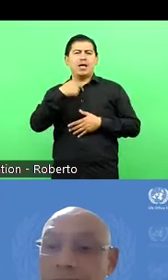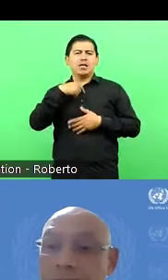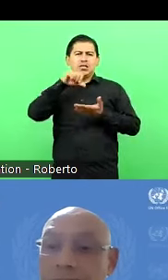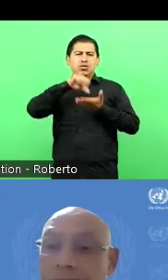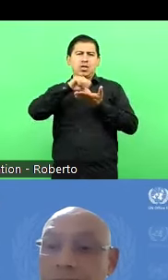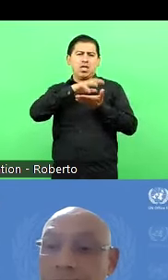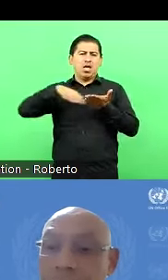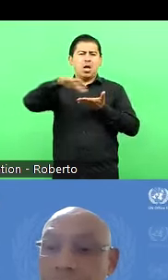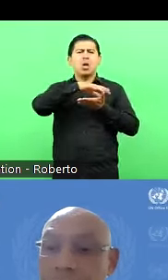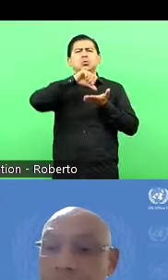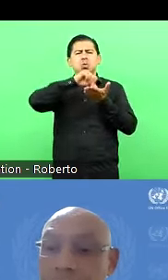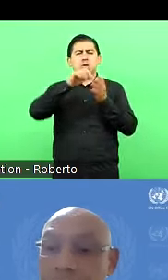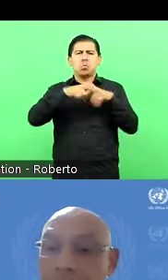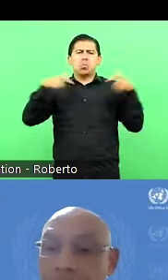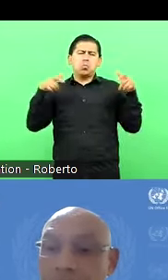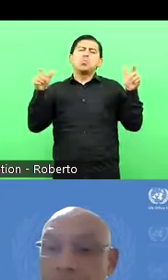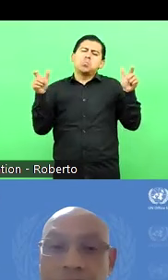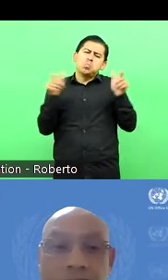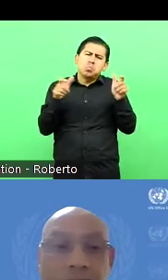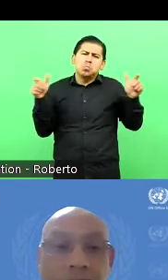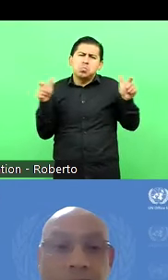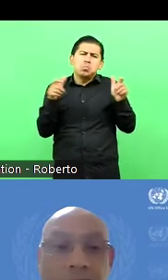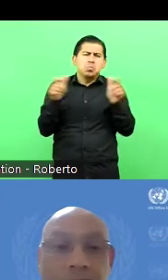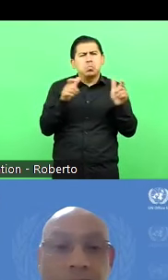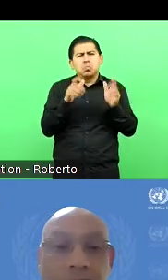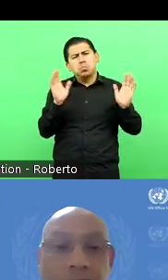a medium-sized city.